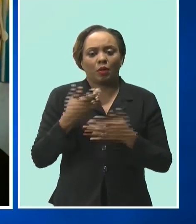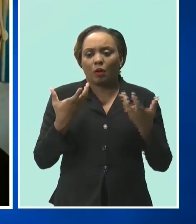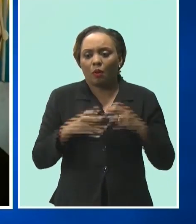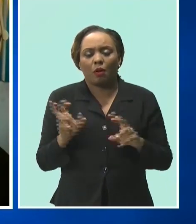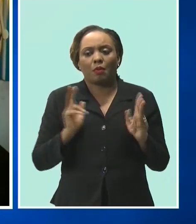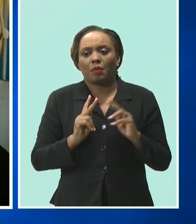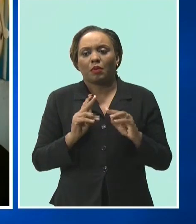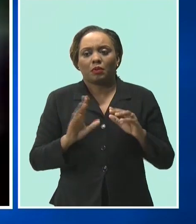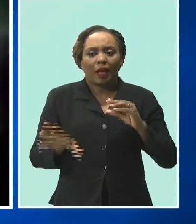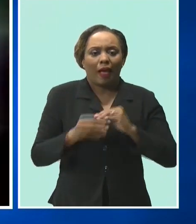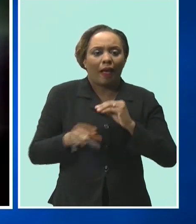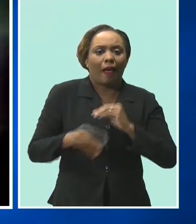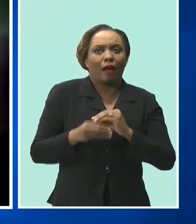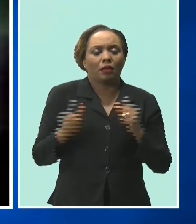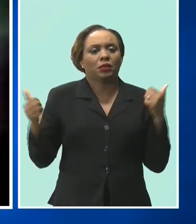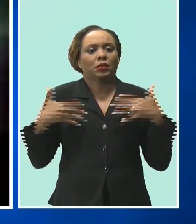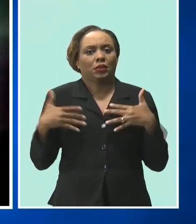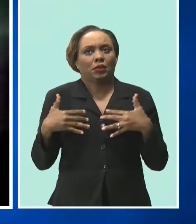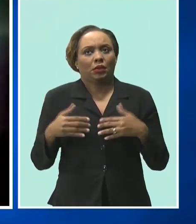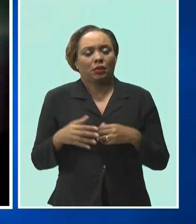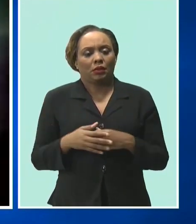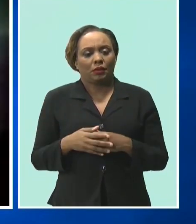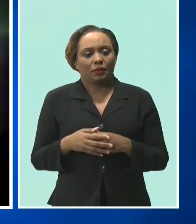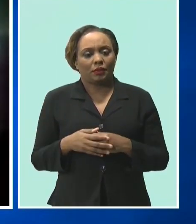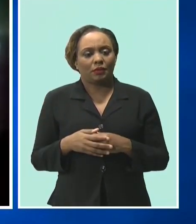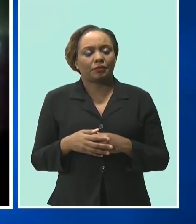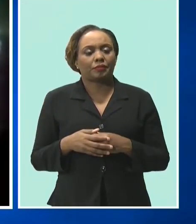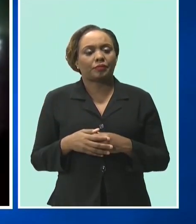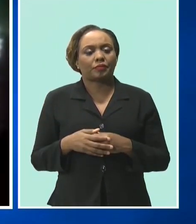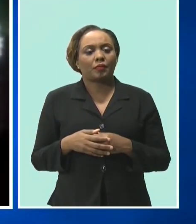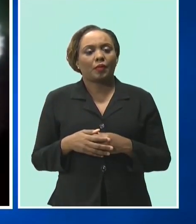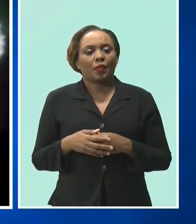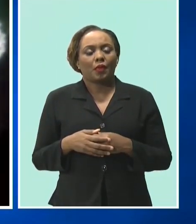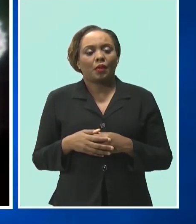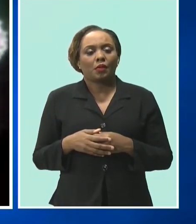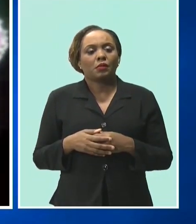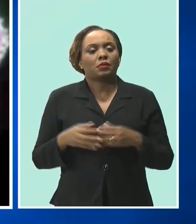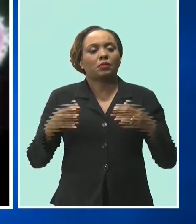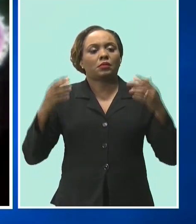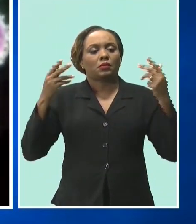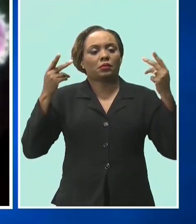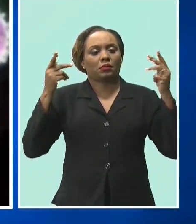further fuel to the fire. The Prime Minister says the public's behavior may